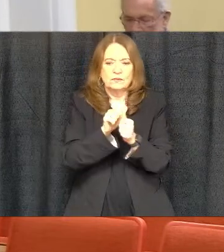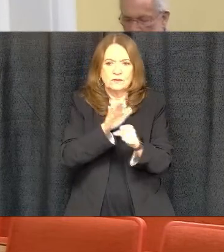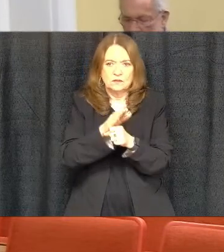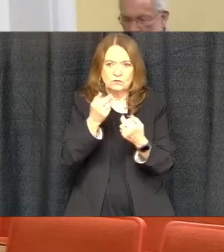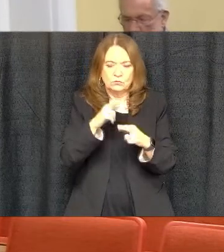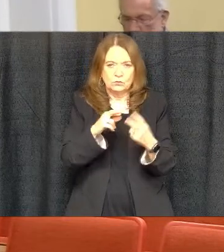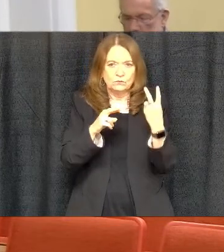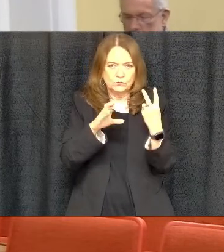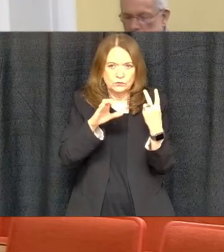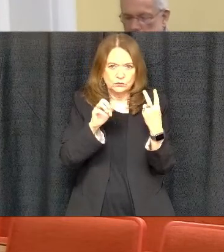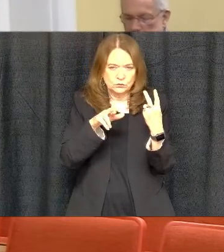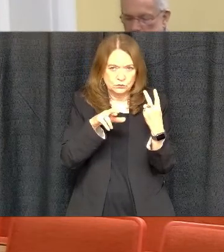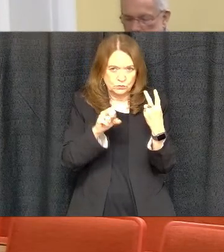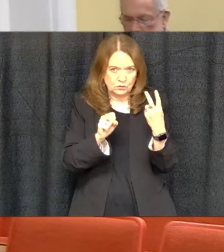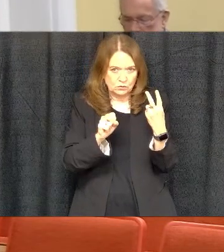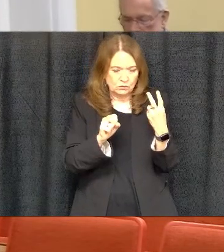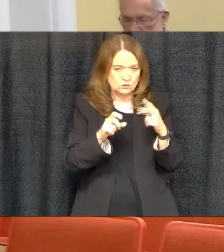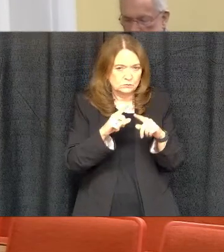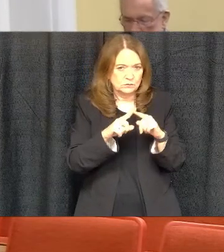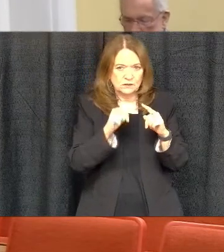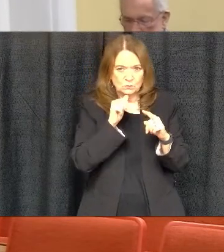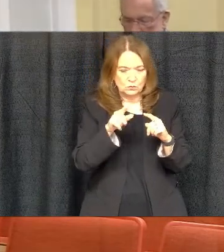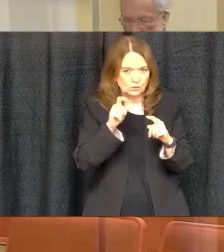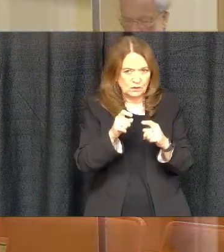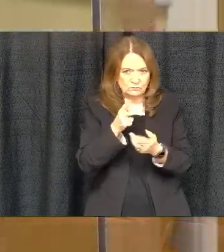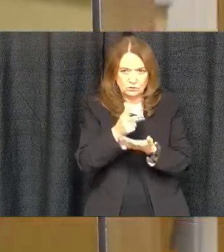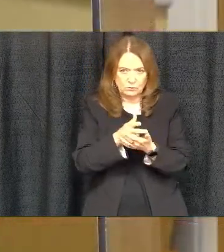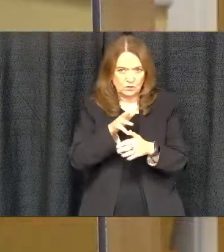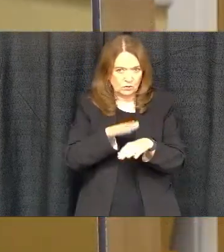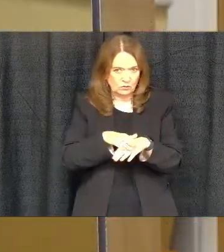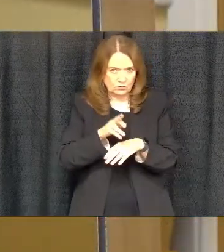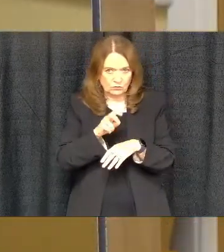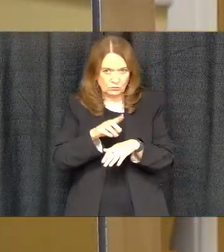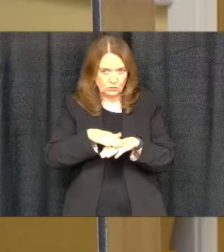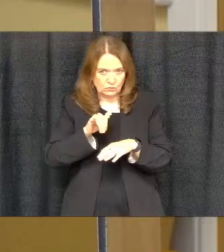we'll take the Off cars street. off the road, you know, on that side?